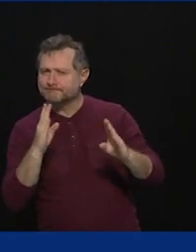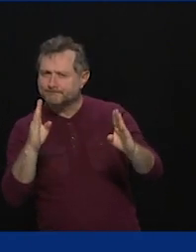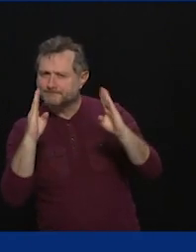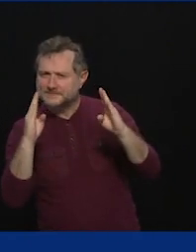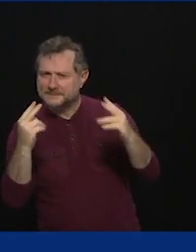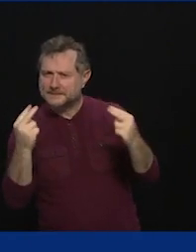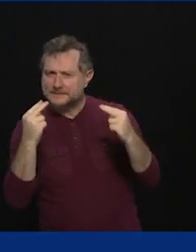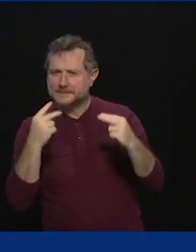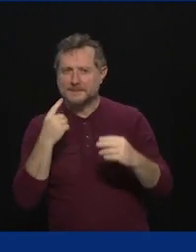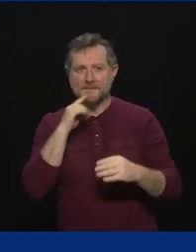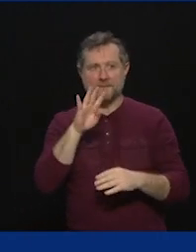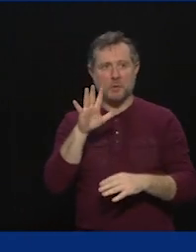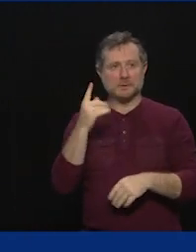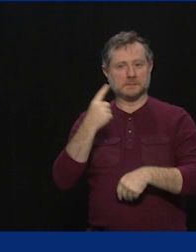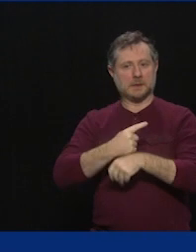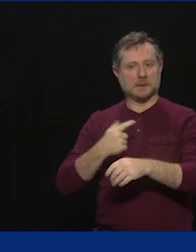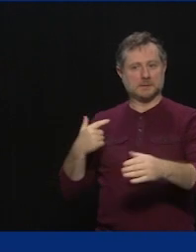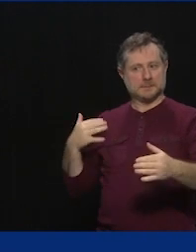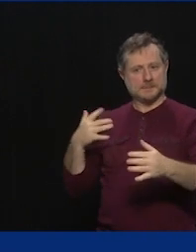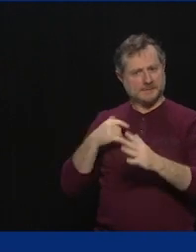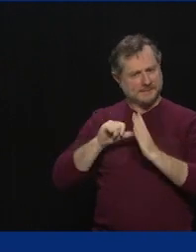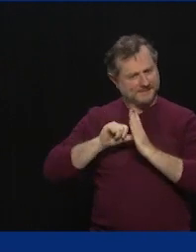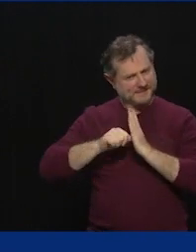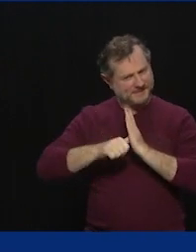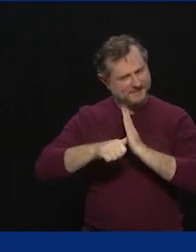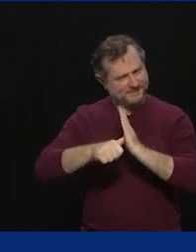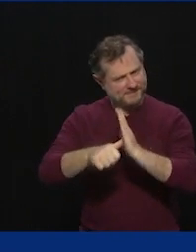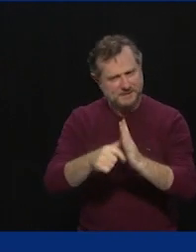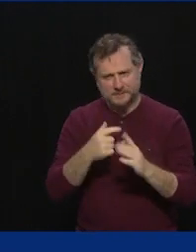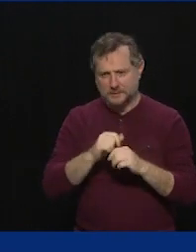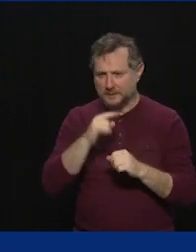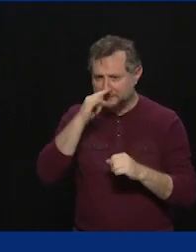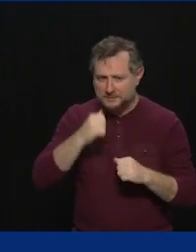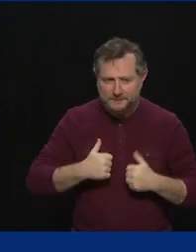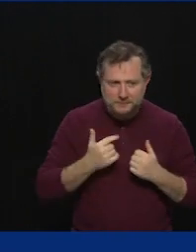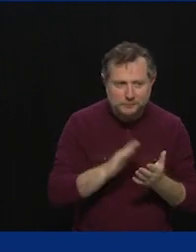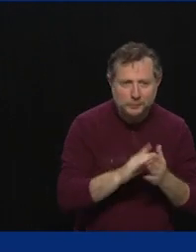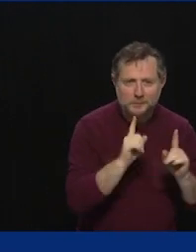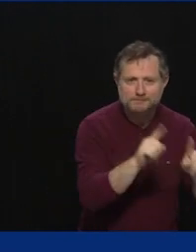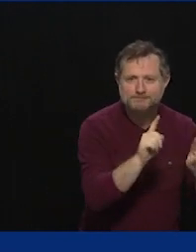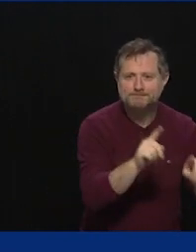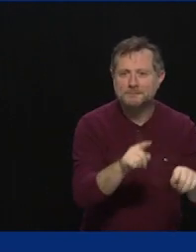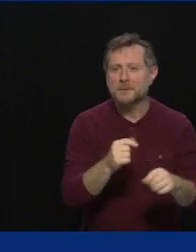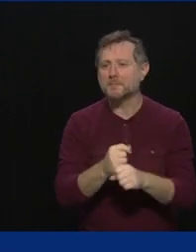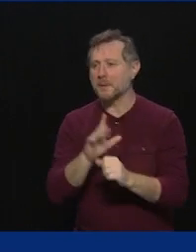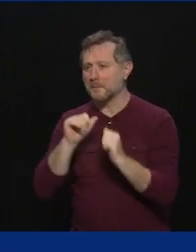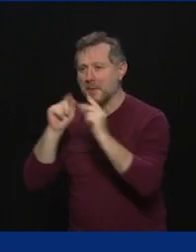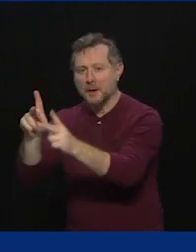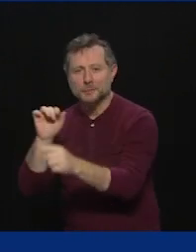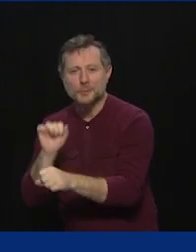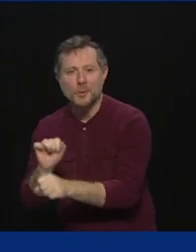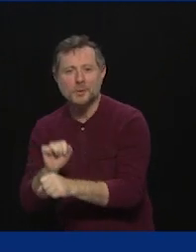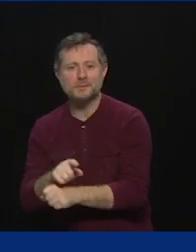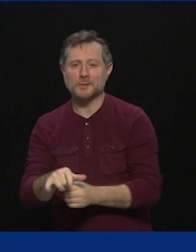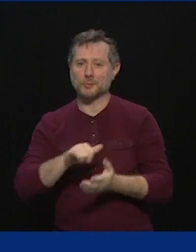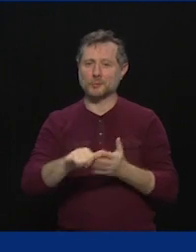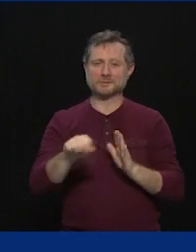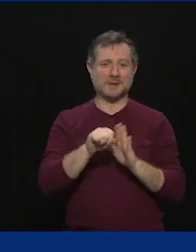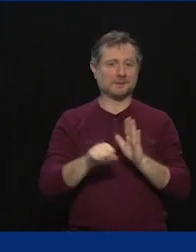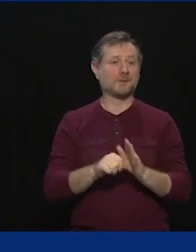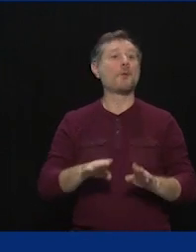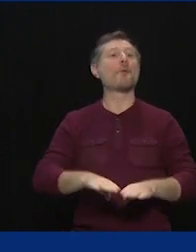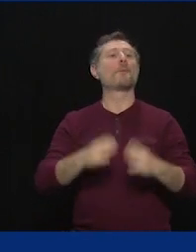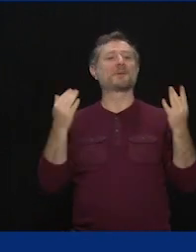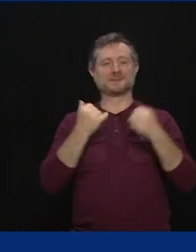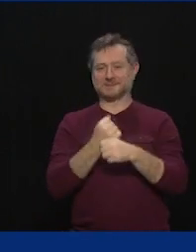focus is keeping young people in schools, returning people to work, and reopening New York State safely. So we all know the answer. It's